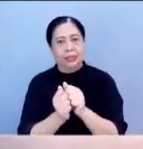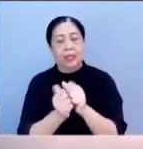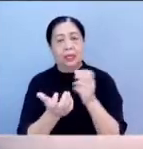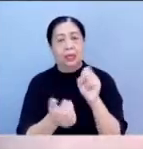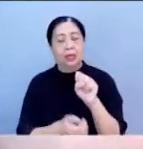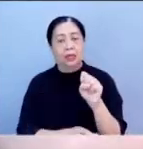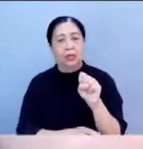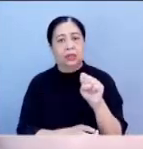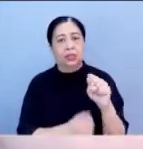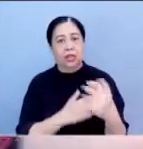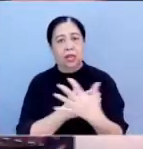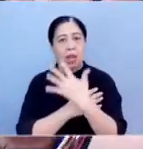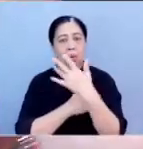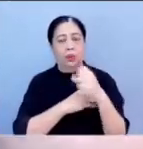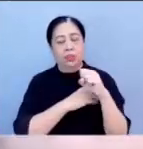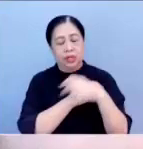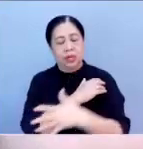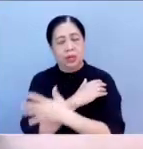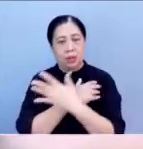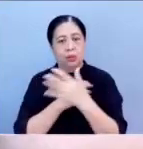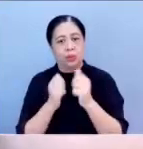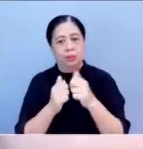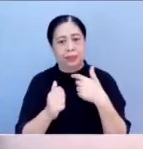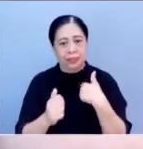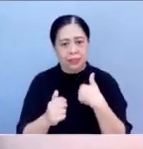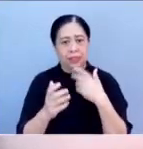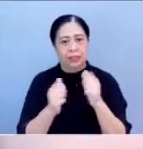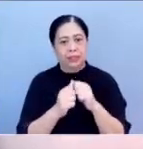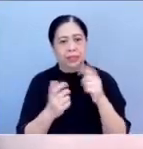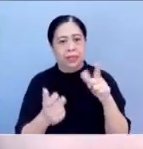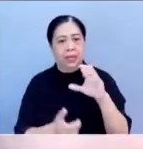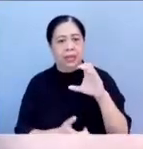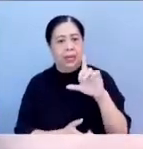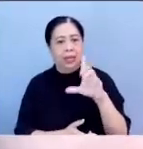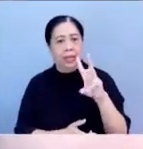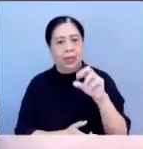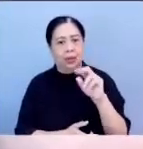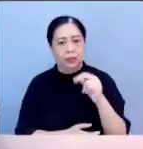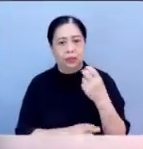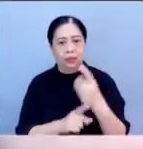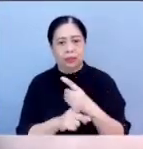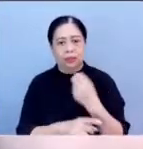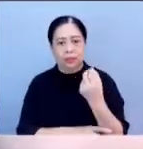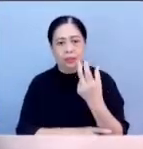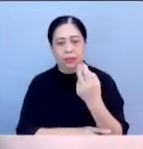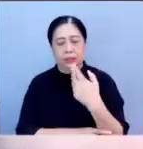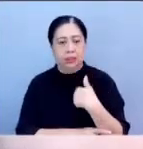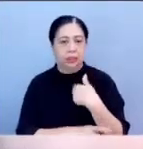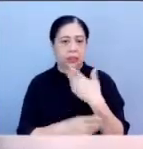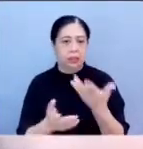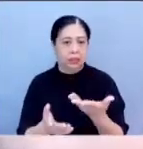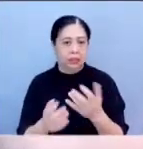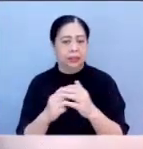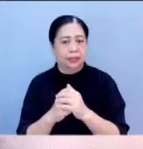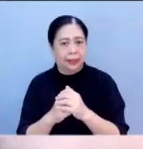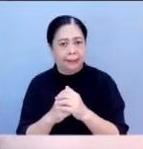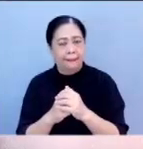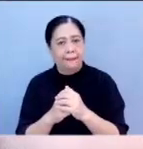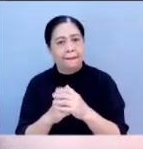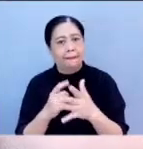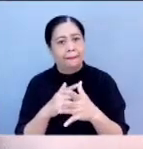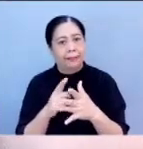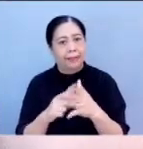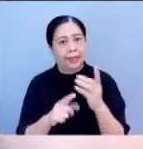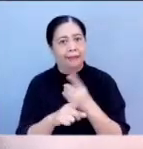Ice, with me. Okay. That's the show it's called. And then she's coming to Clowns on the 13th, and I'm gonna be featured performer there as well. And then